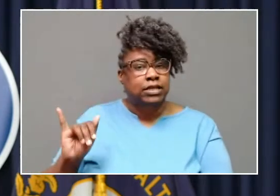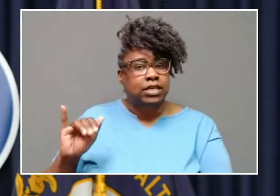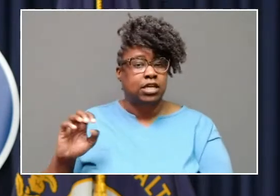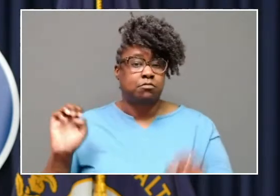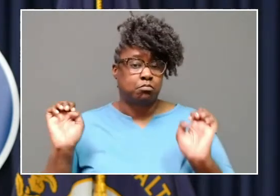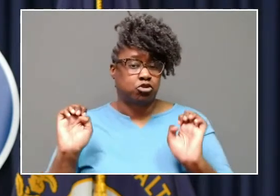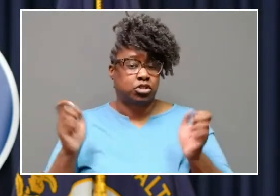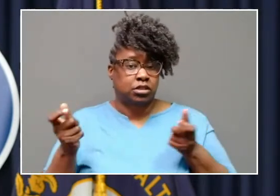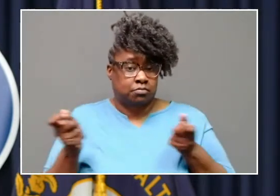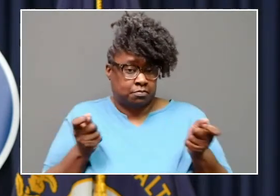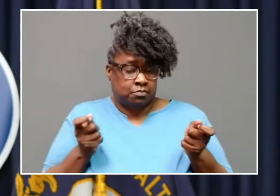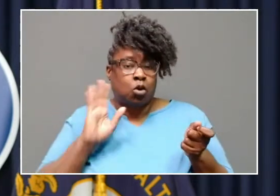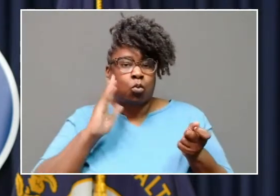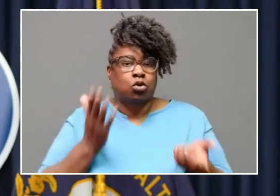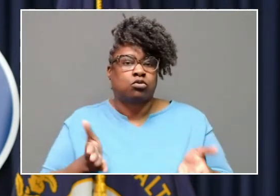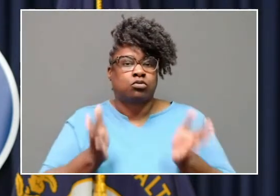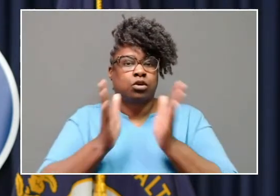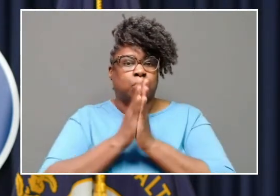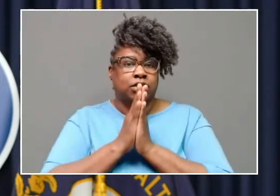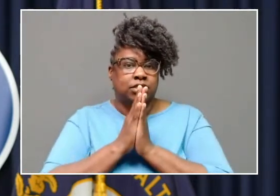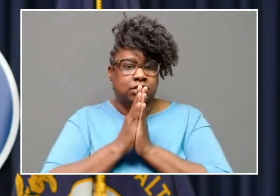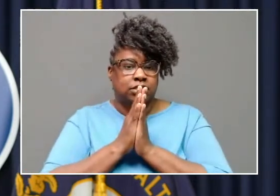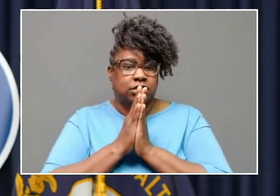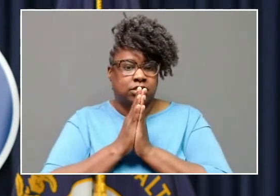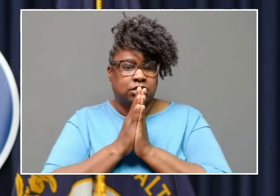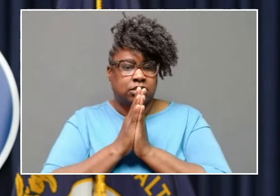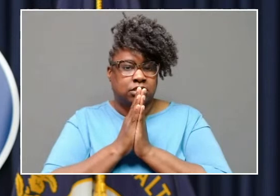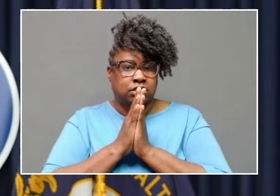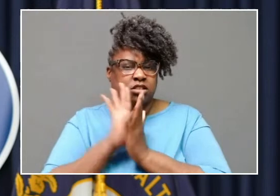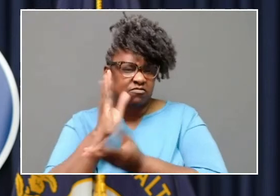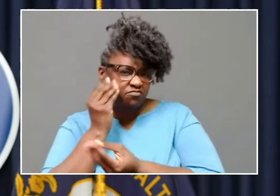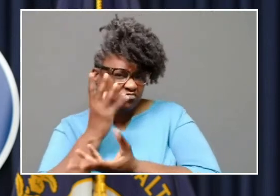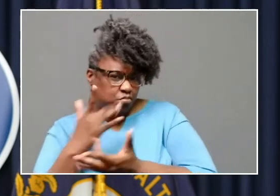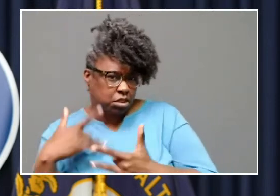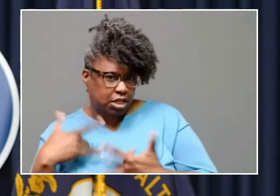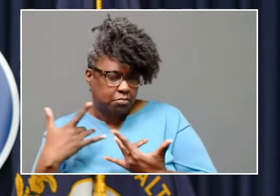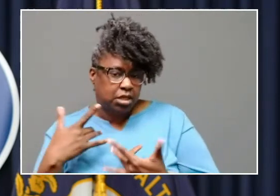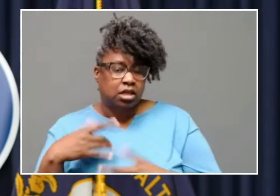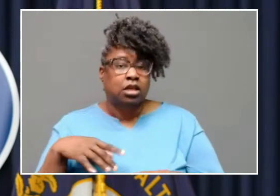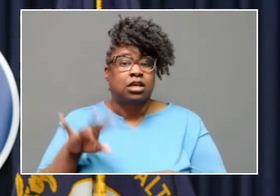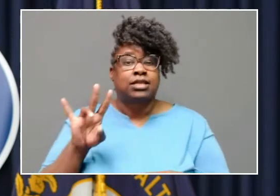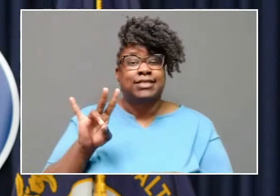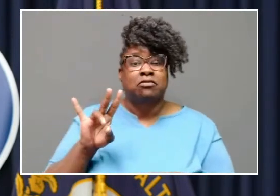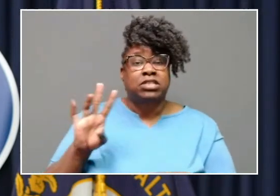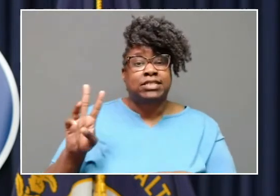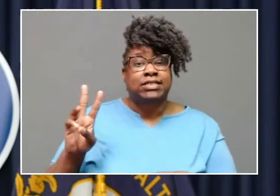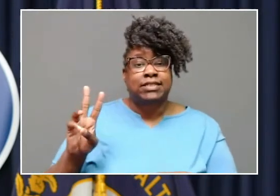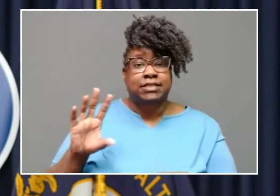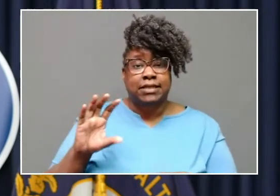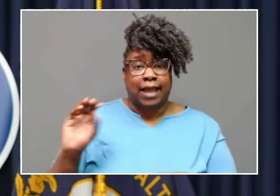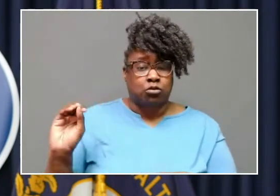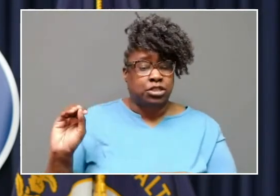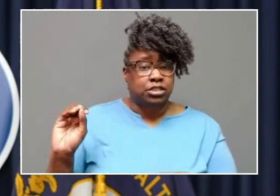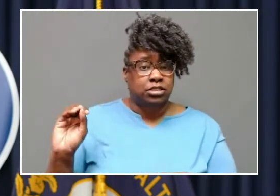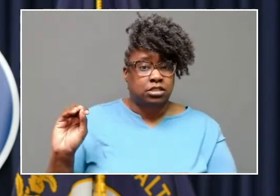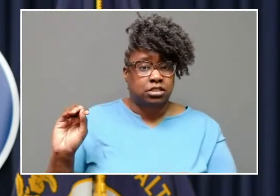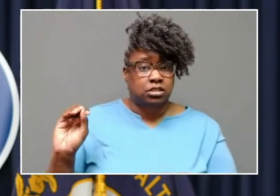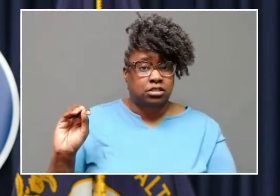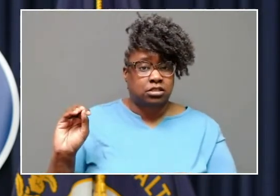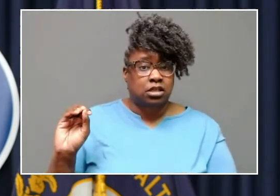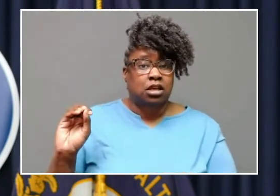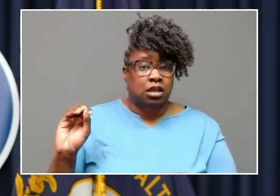so as an update, in that storm, 76 counties were in a